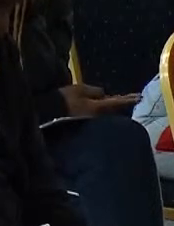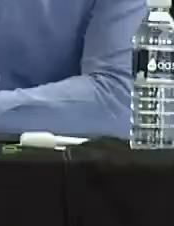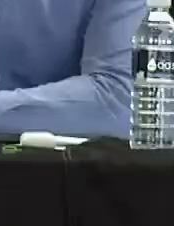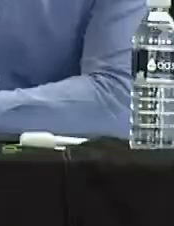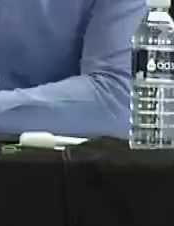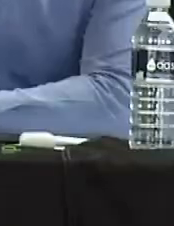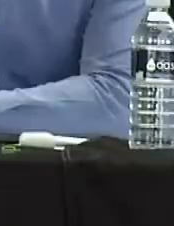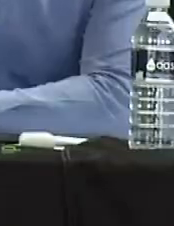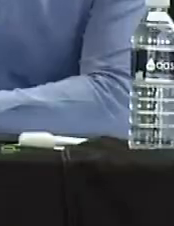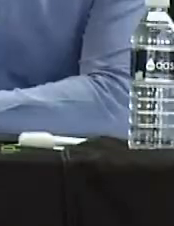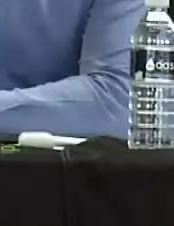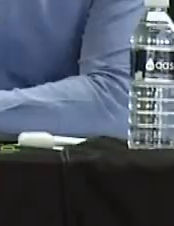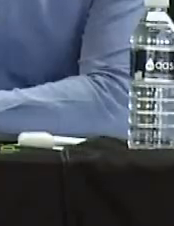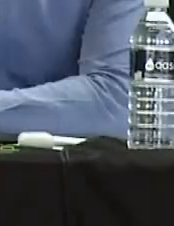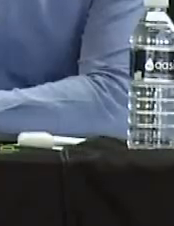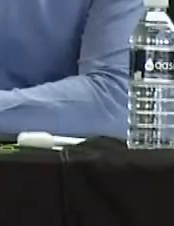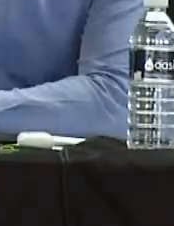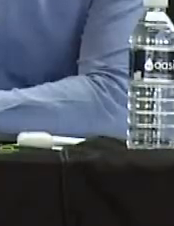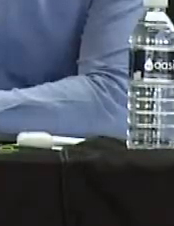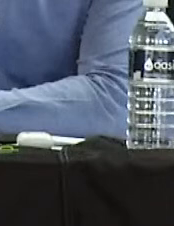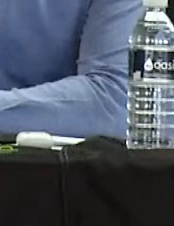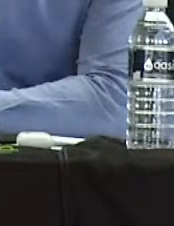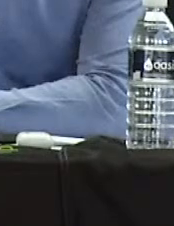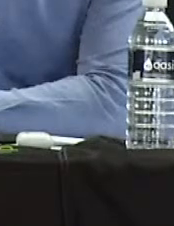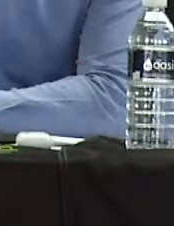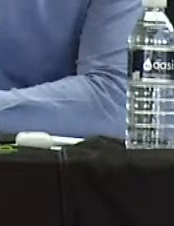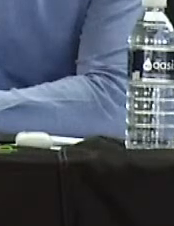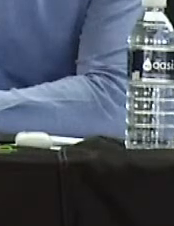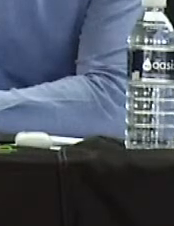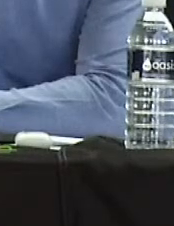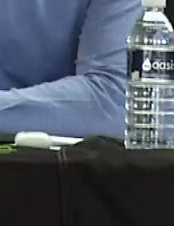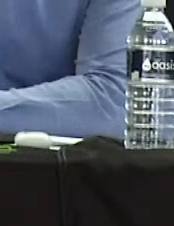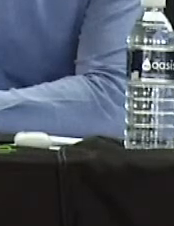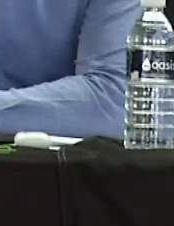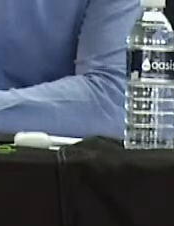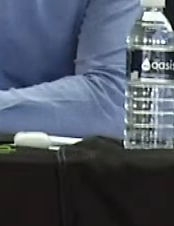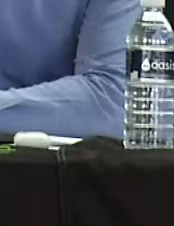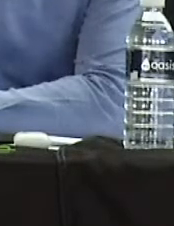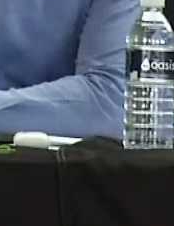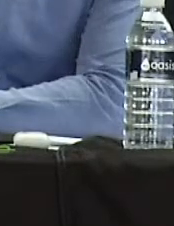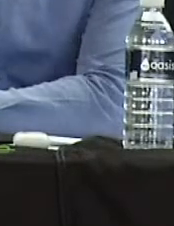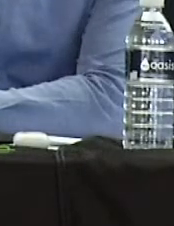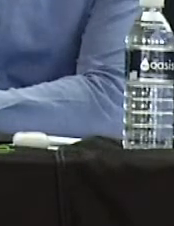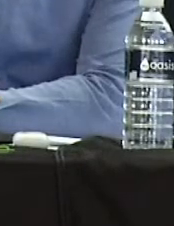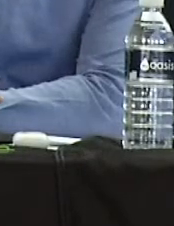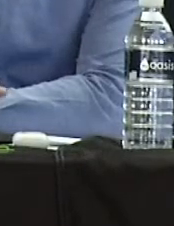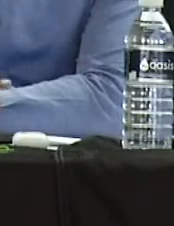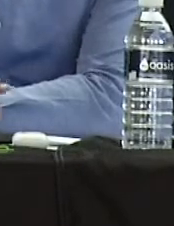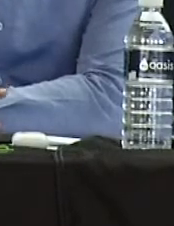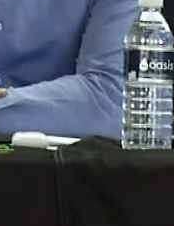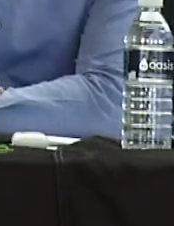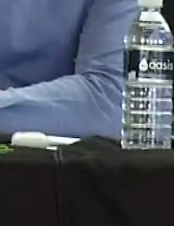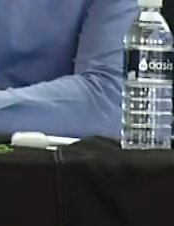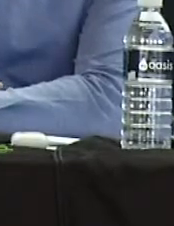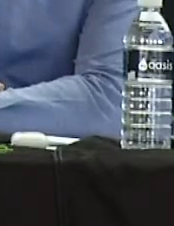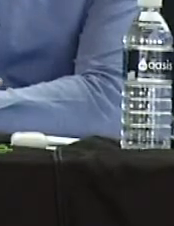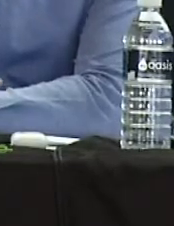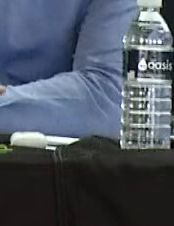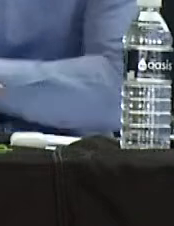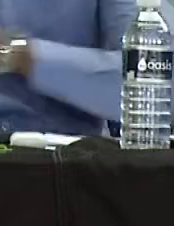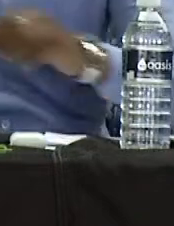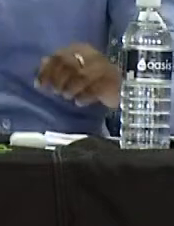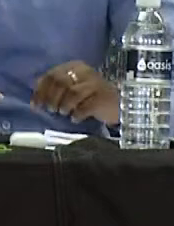machines. My intention is to create around 150 jobs here in Mahikeng so that I can